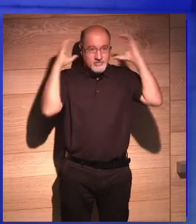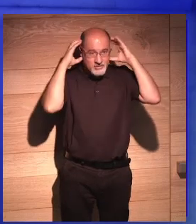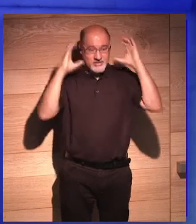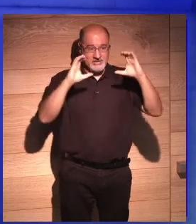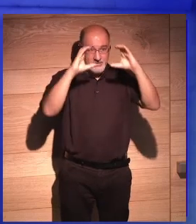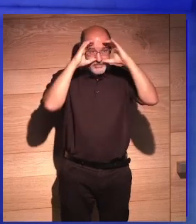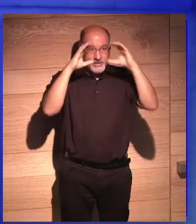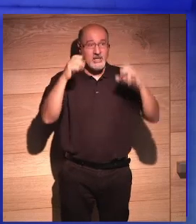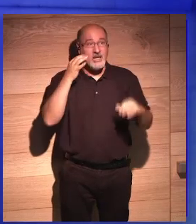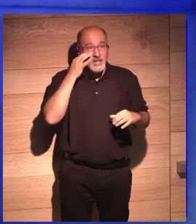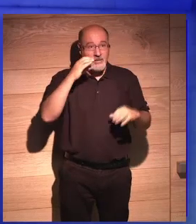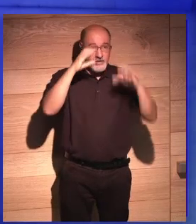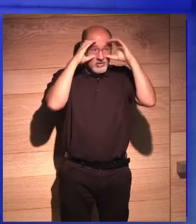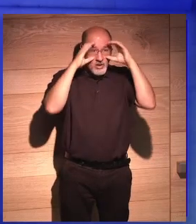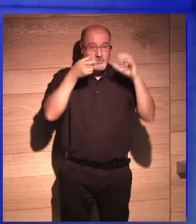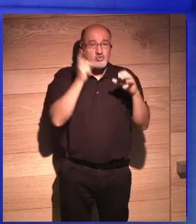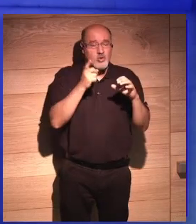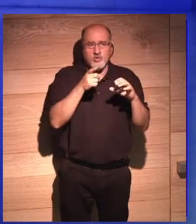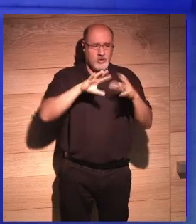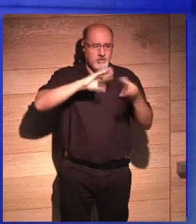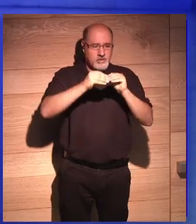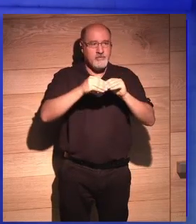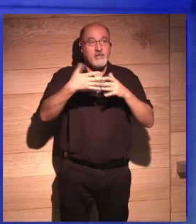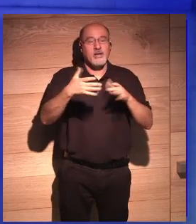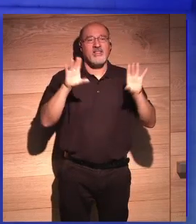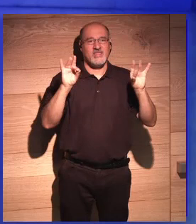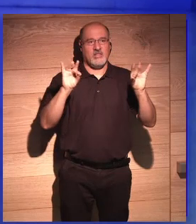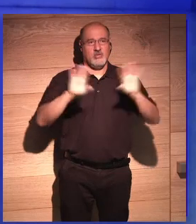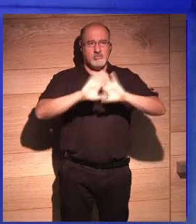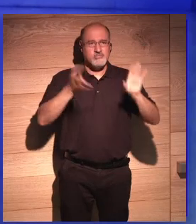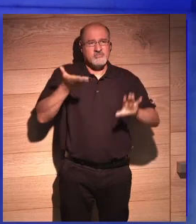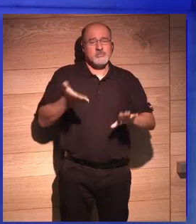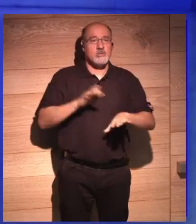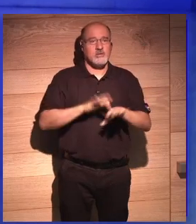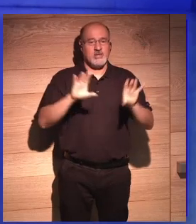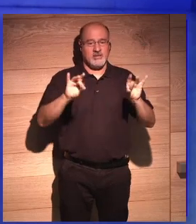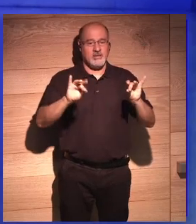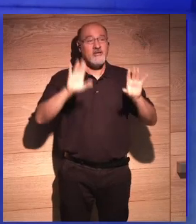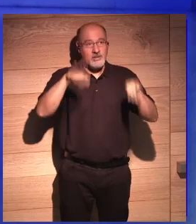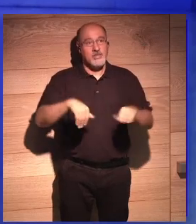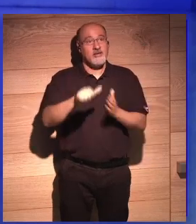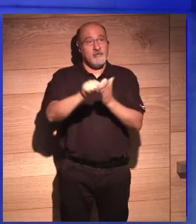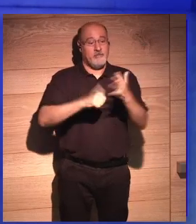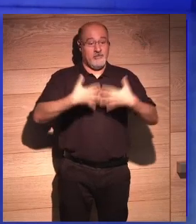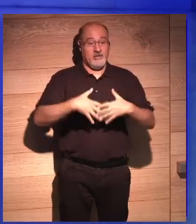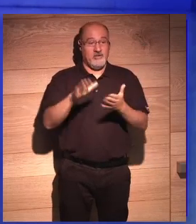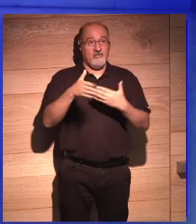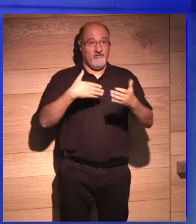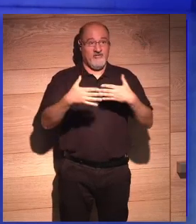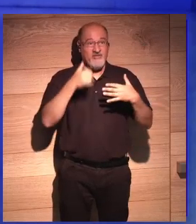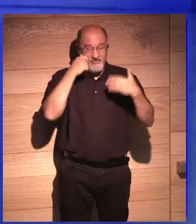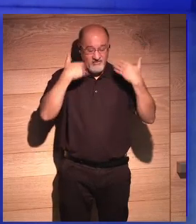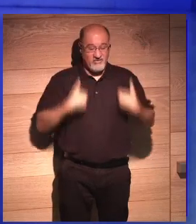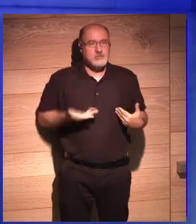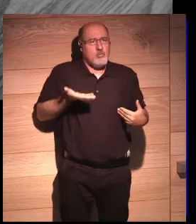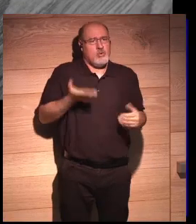As I mentioned, the sense of touch is very important, and so physical interfaces are really important to us. And so is the